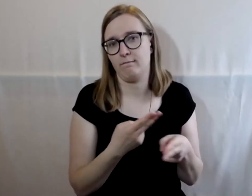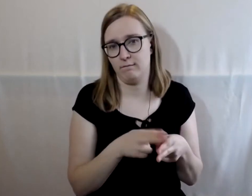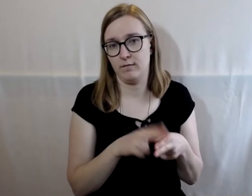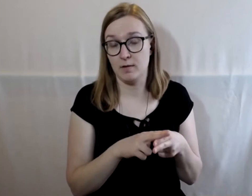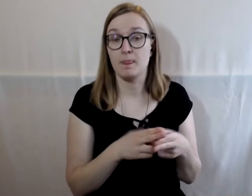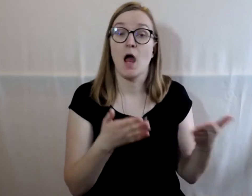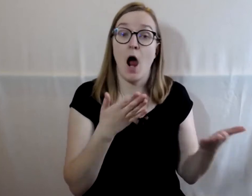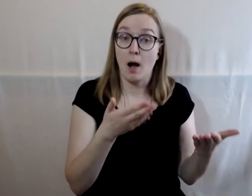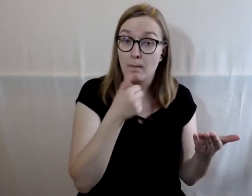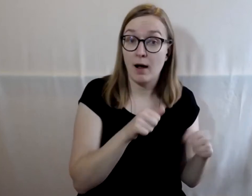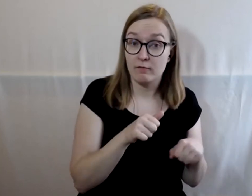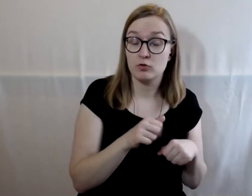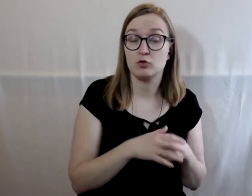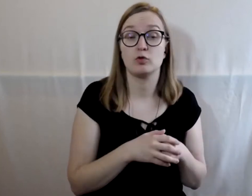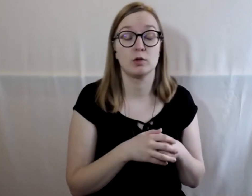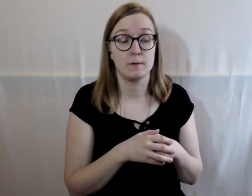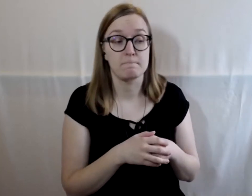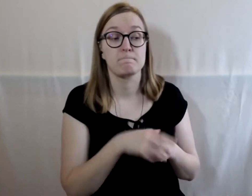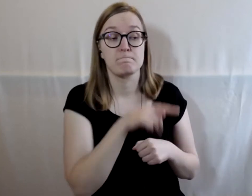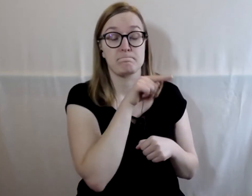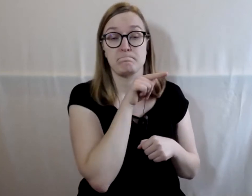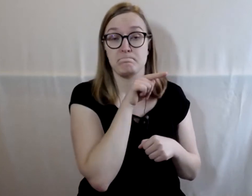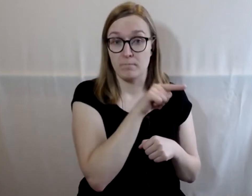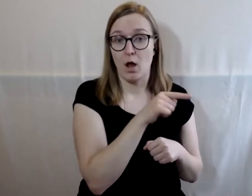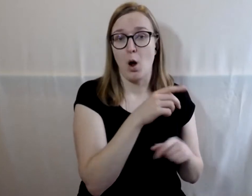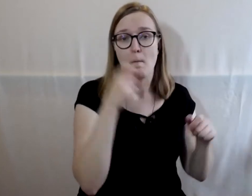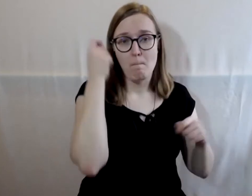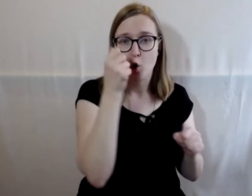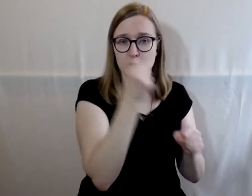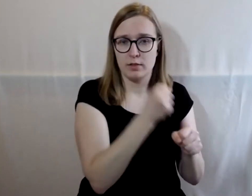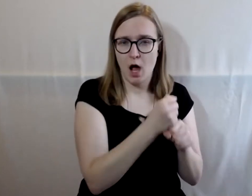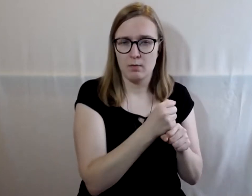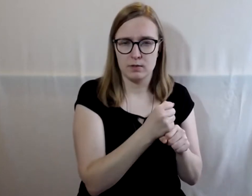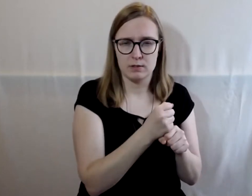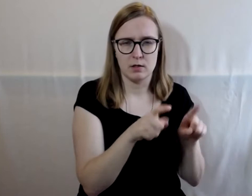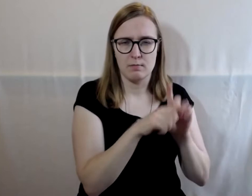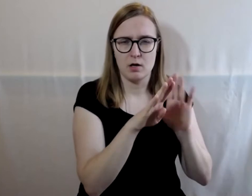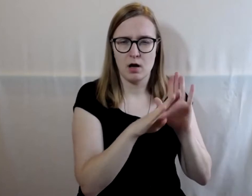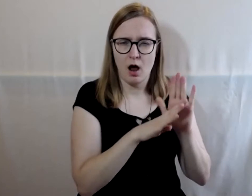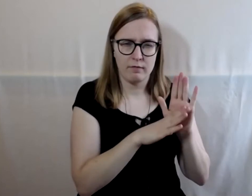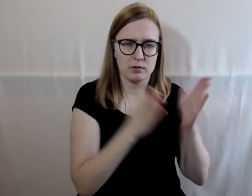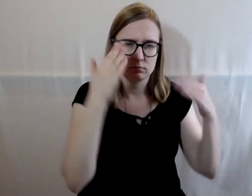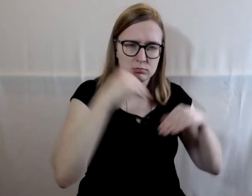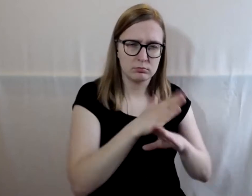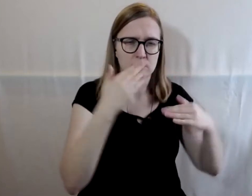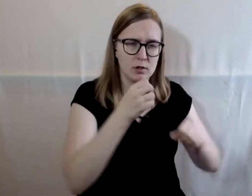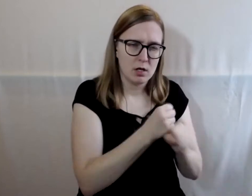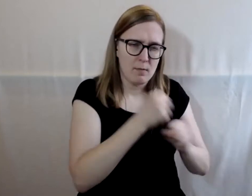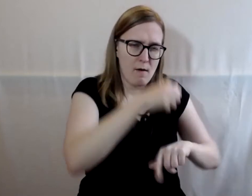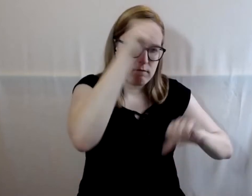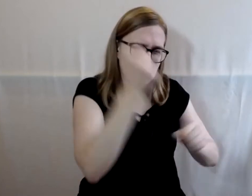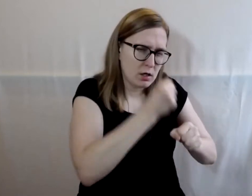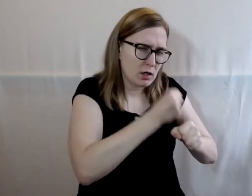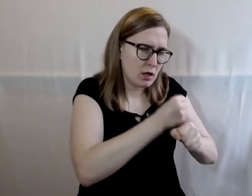their students and their children. And so they became science teachers, or they found